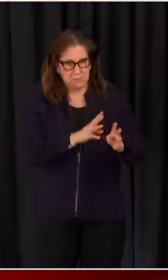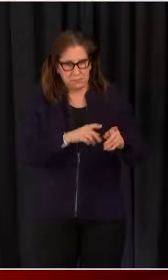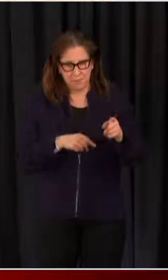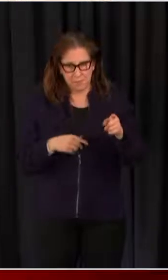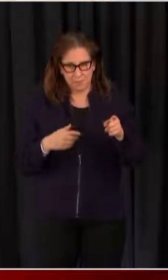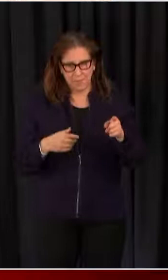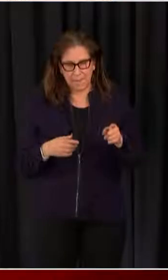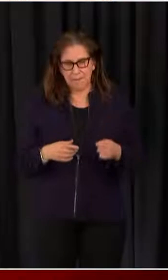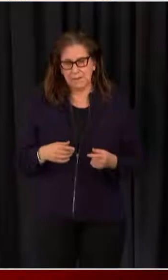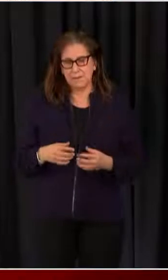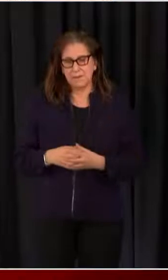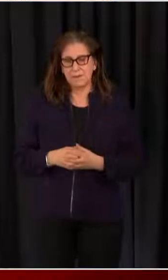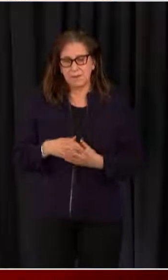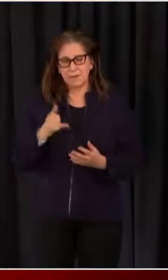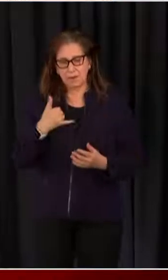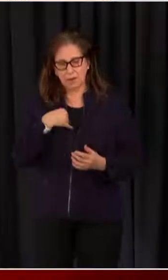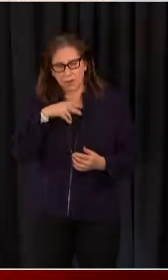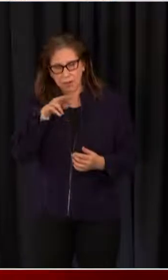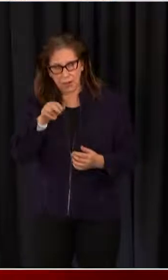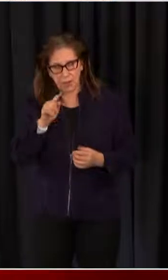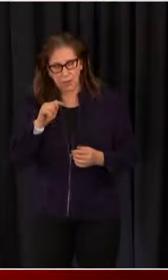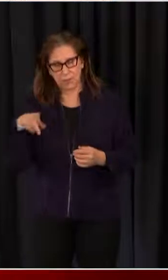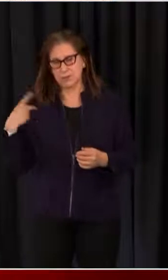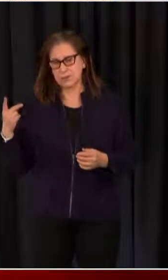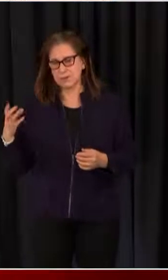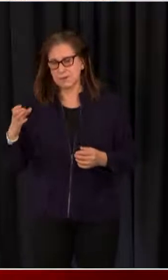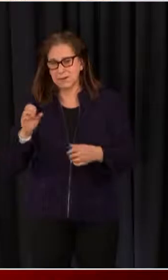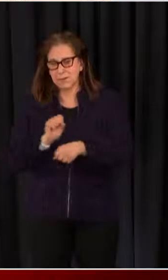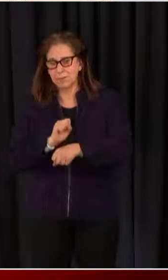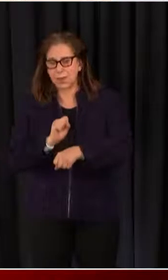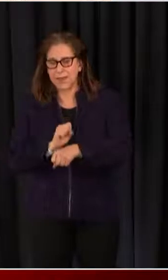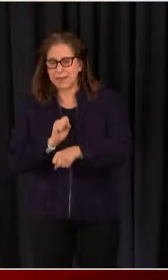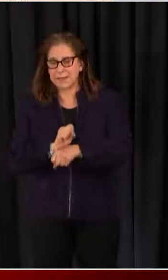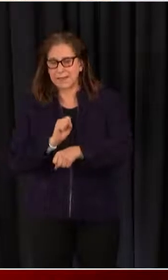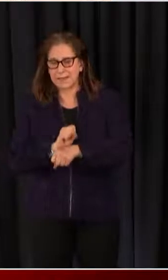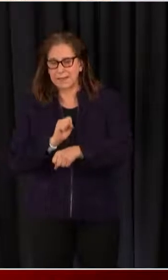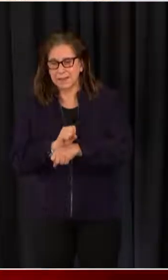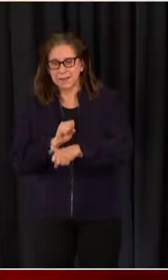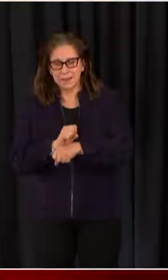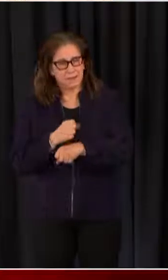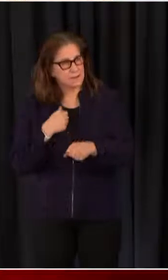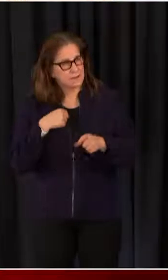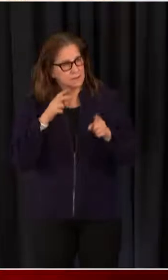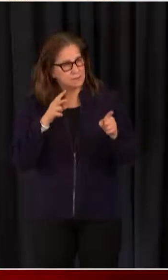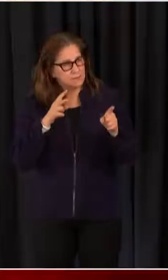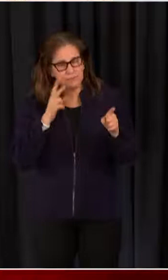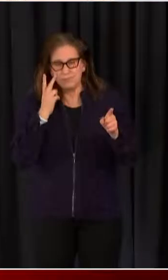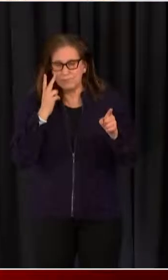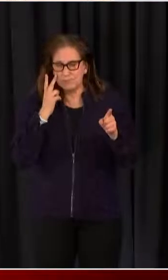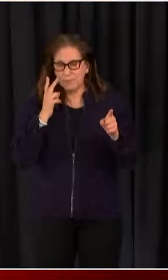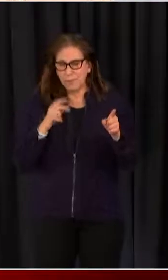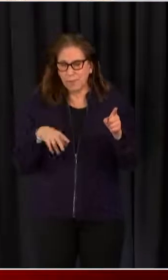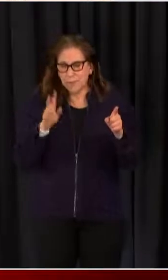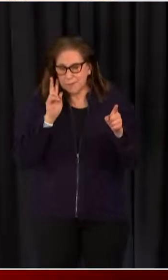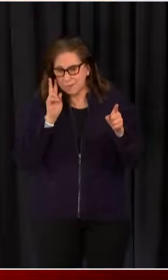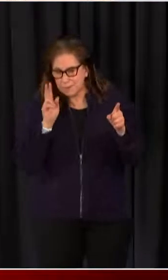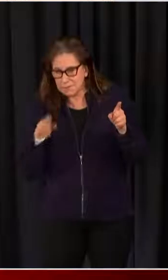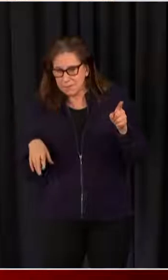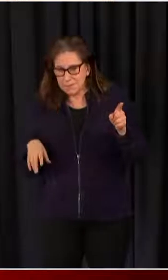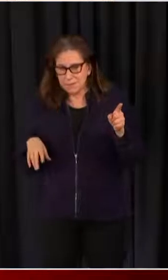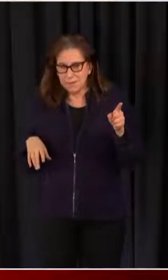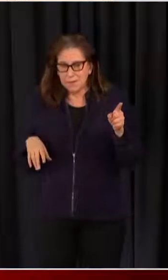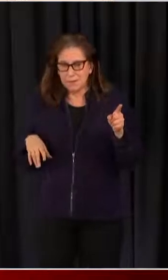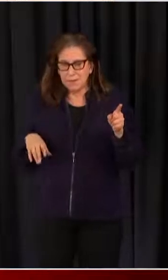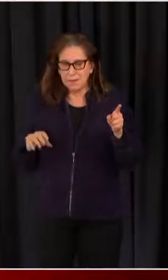looks like I'm looking at those folks. Those look like our MOKers, and I think the MOKers have encouraged some other